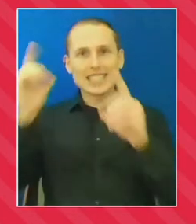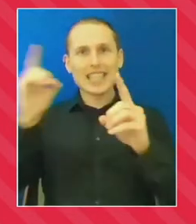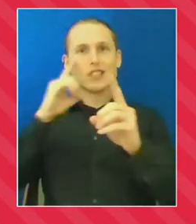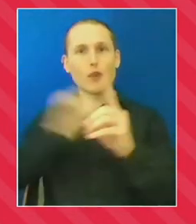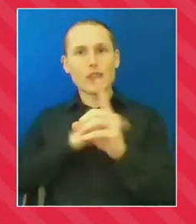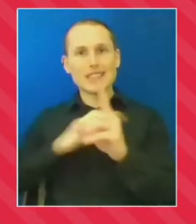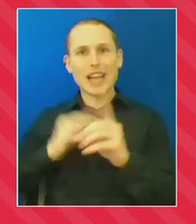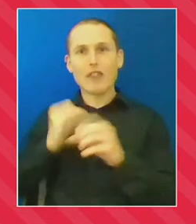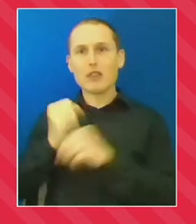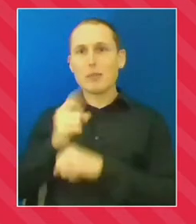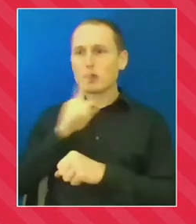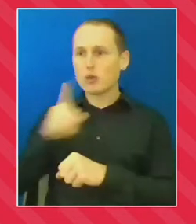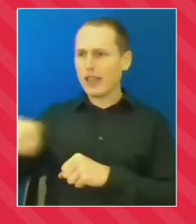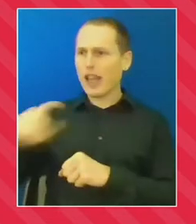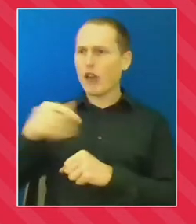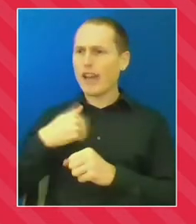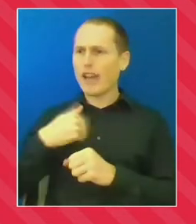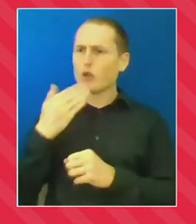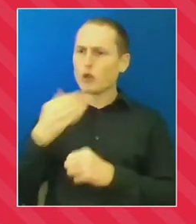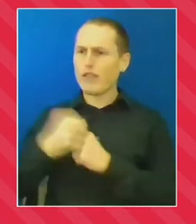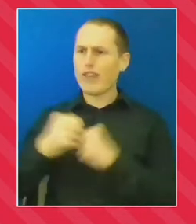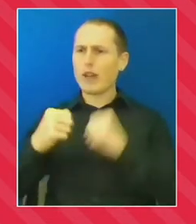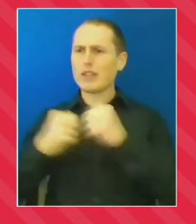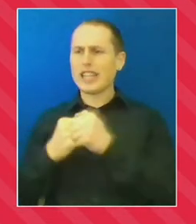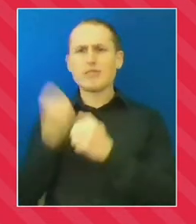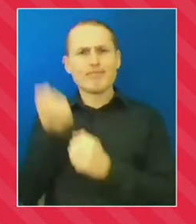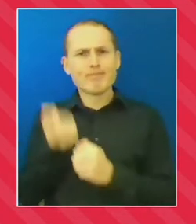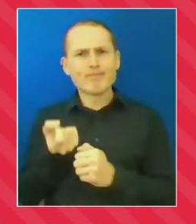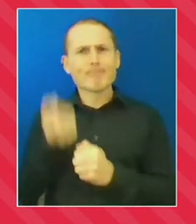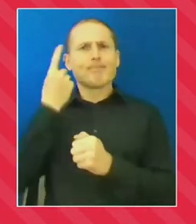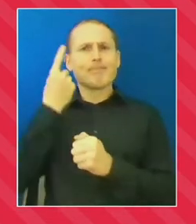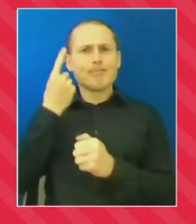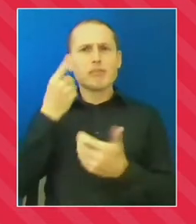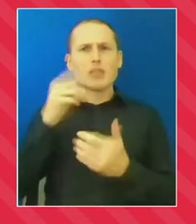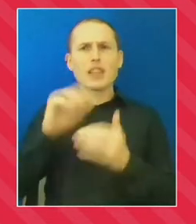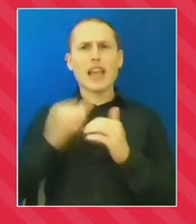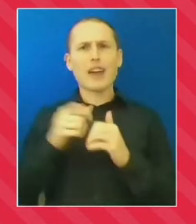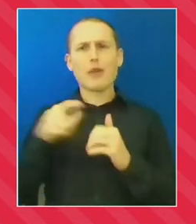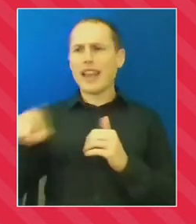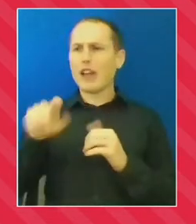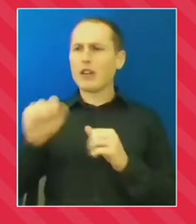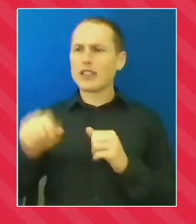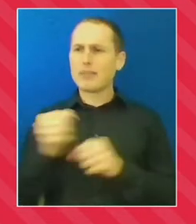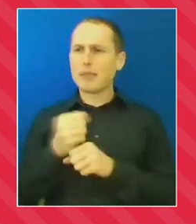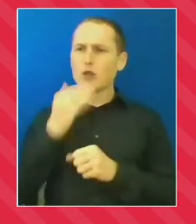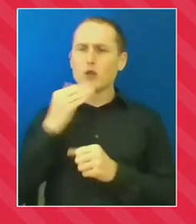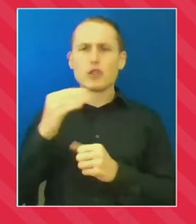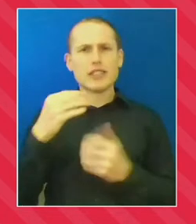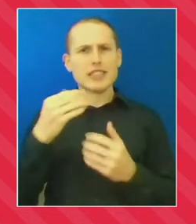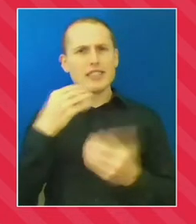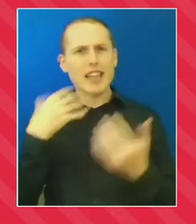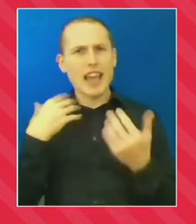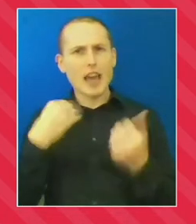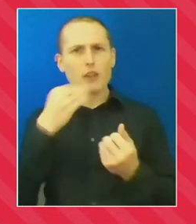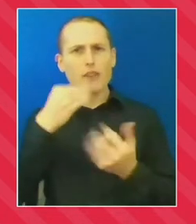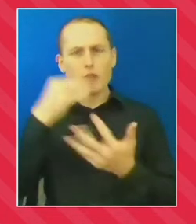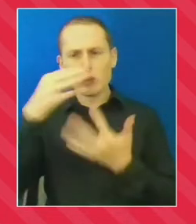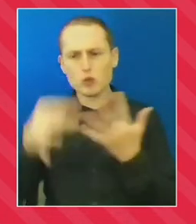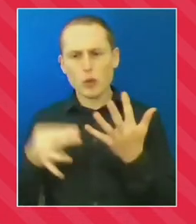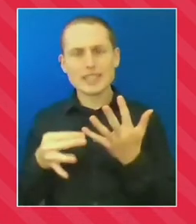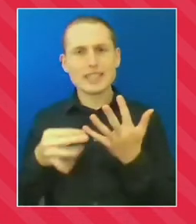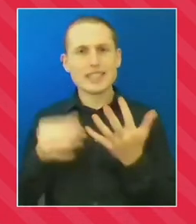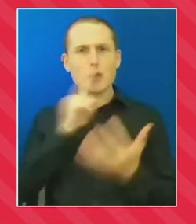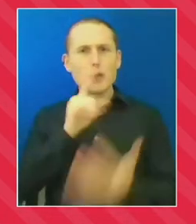foundation for themselves, better understand how they can make healthy food choices on their own, empowering them, making them feel